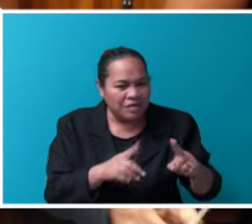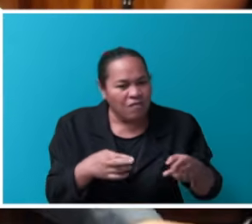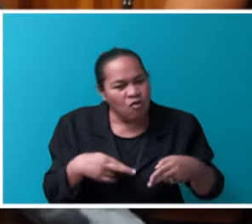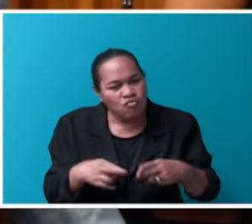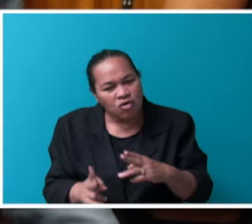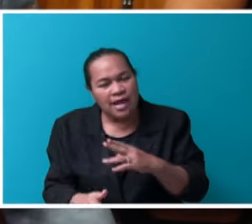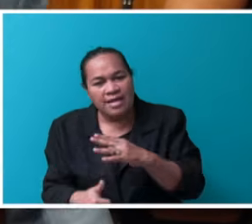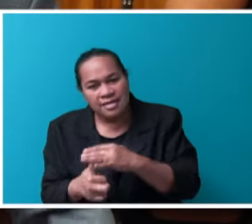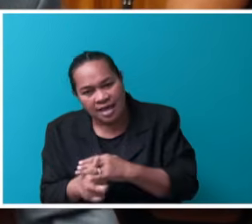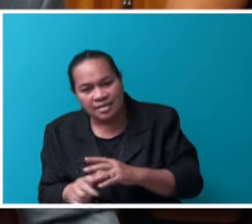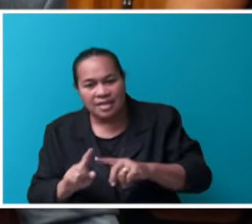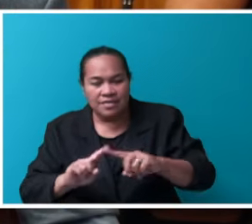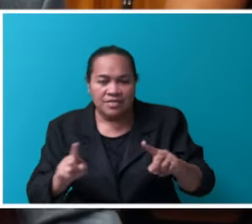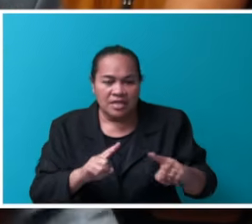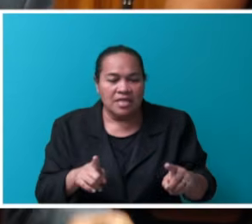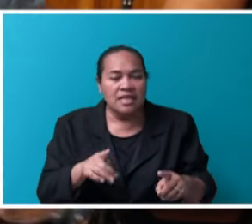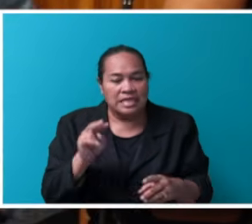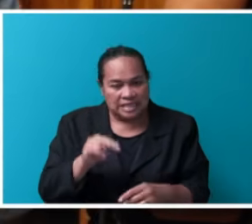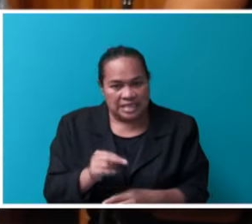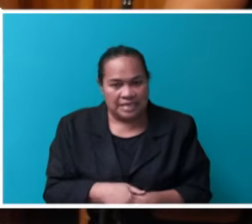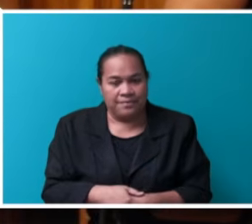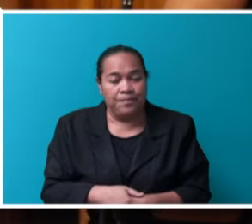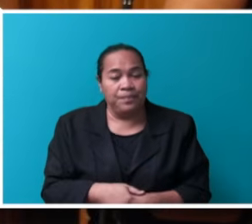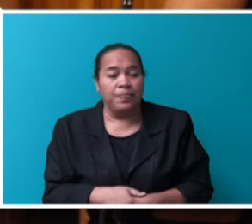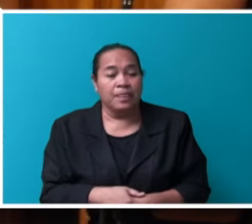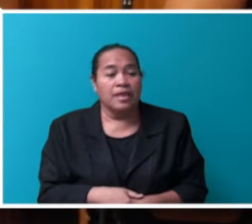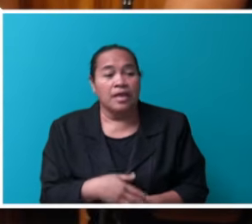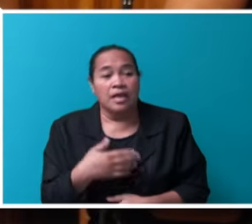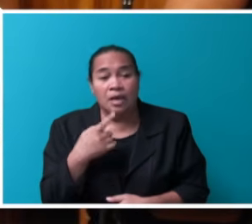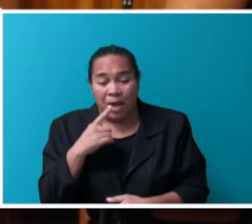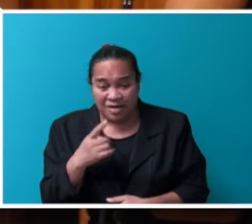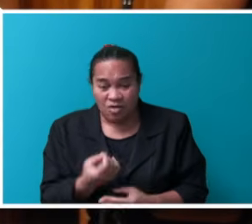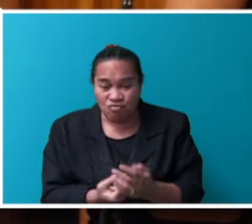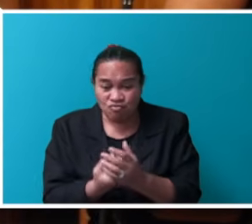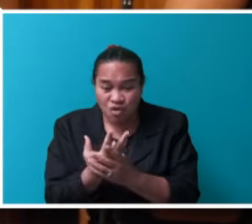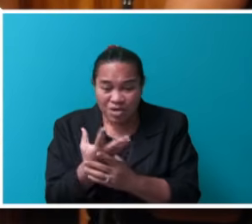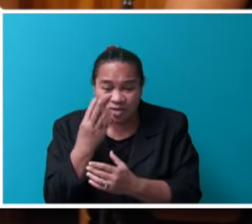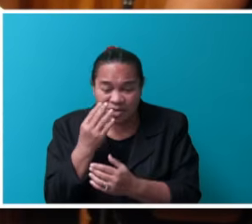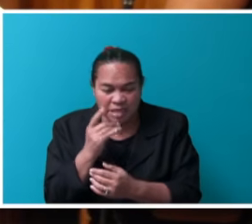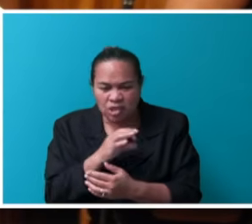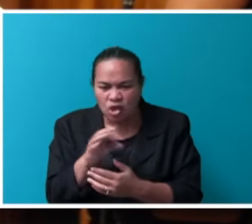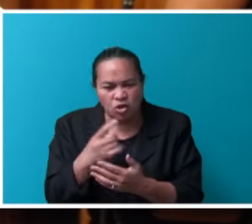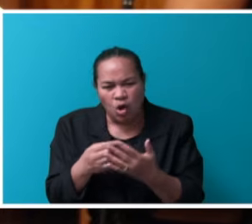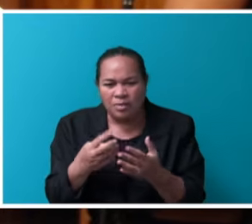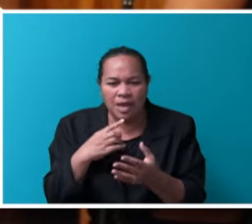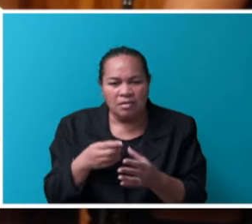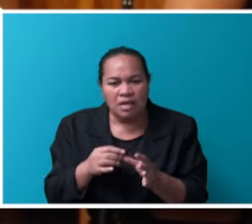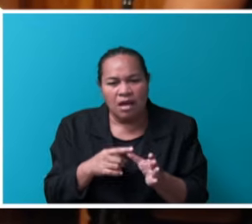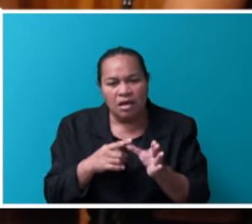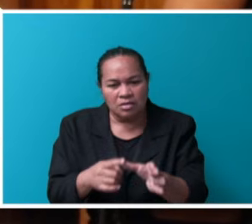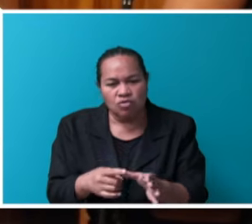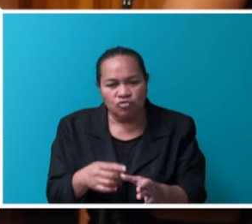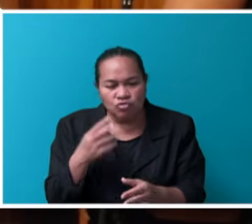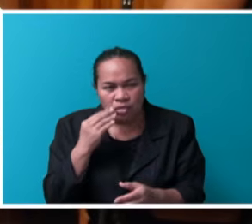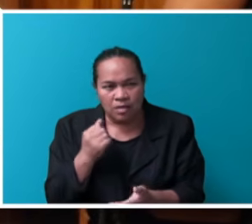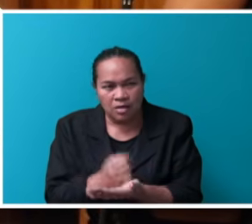mechanization. However, Mr. Speaker, making cane growing profitable is not the only answer to reviving our sugar industry, which has